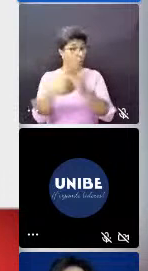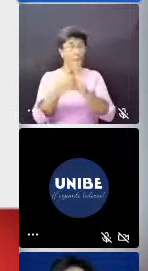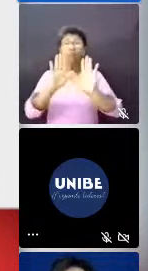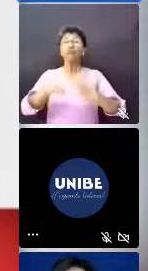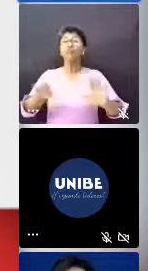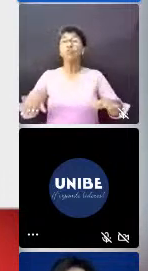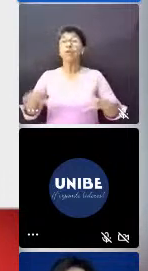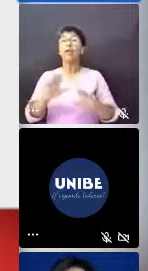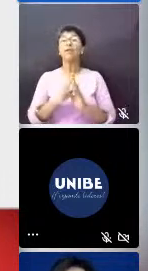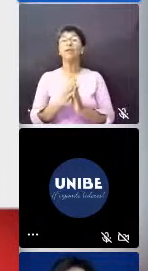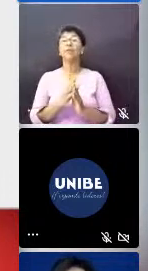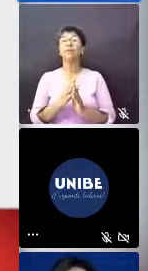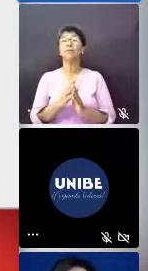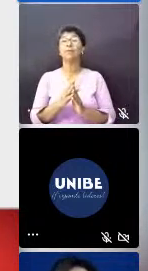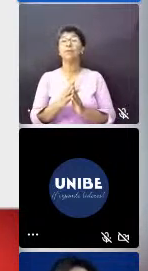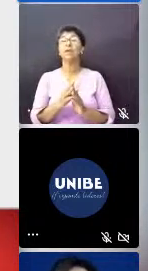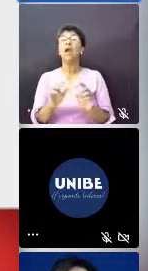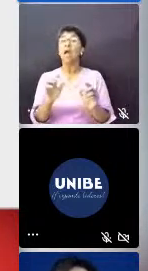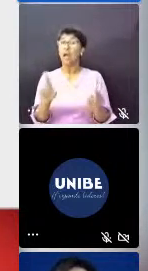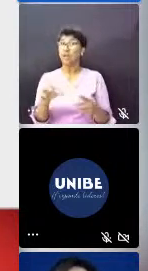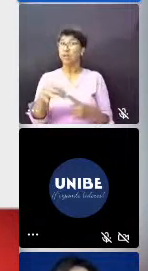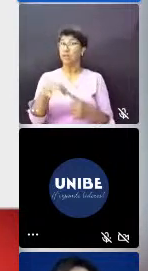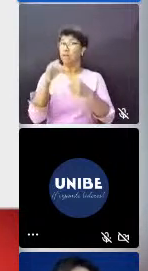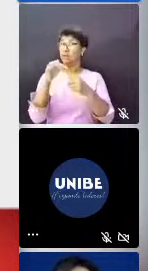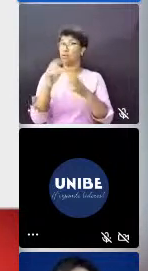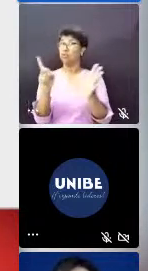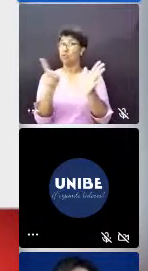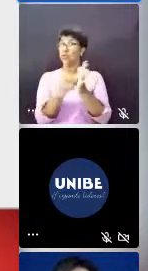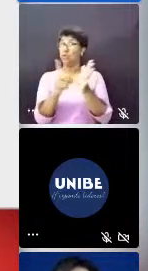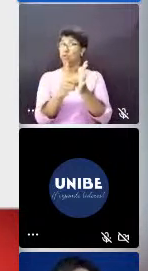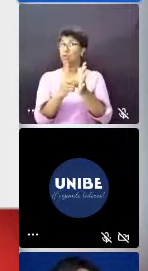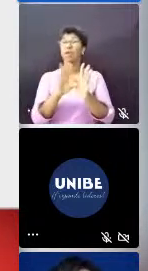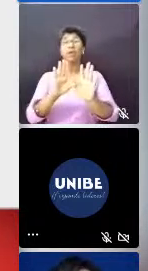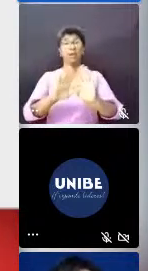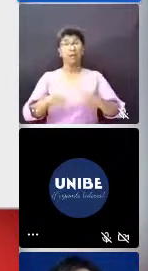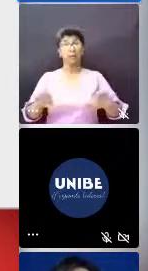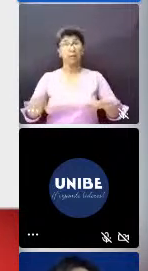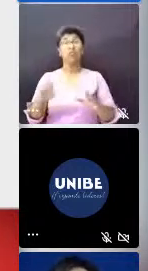especially children with disabilities and special educational needs.